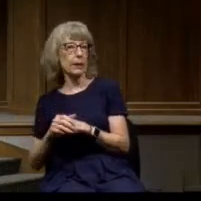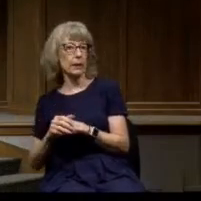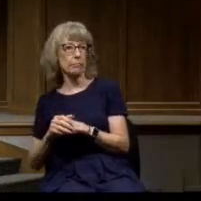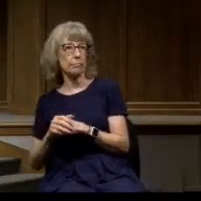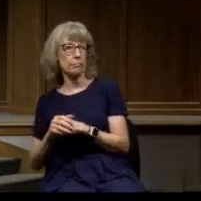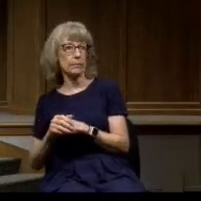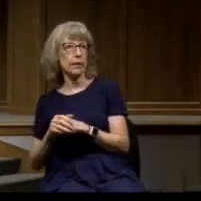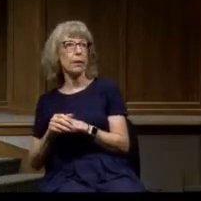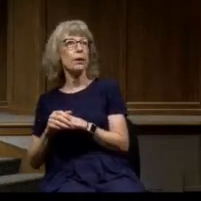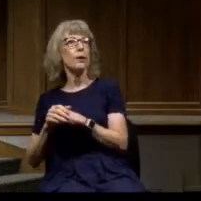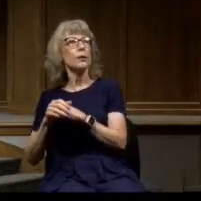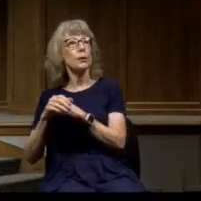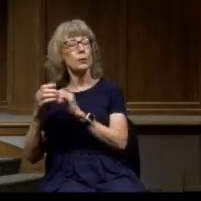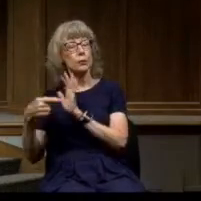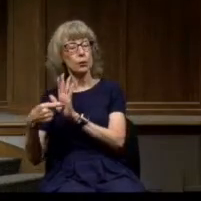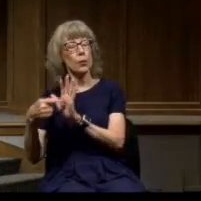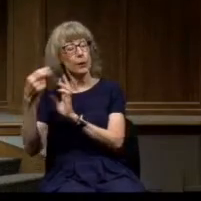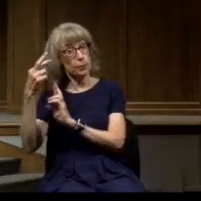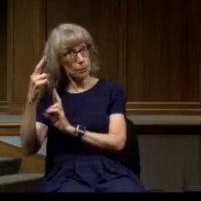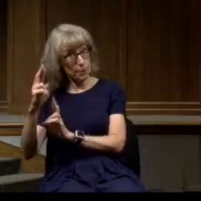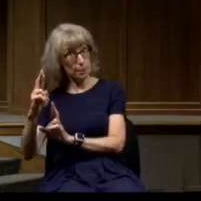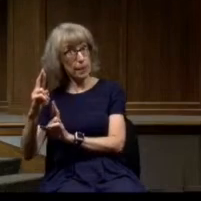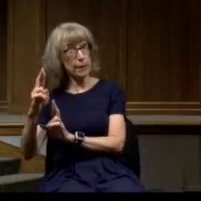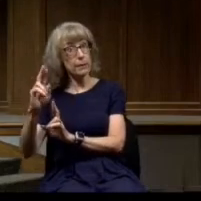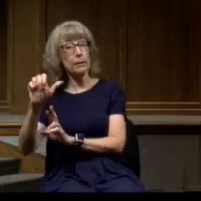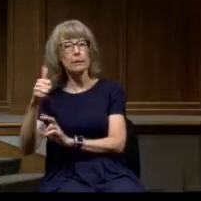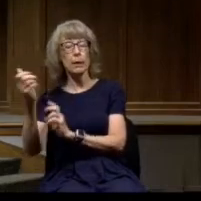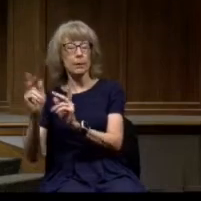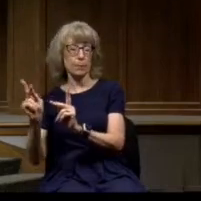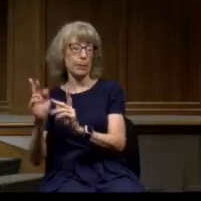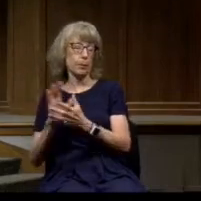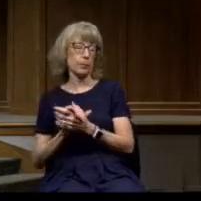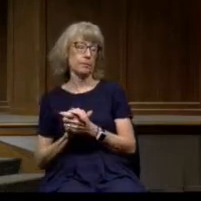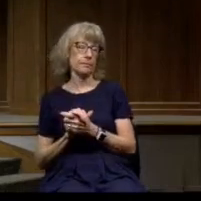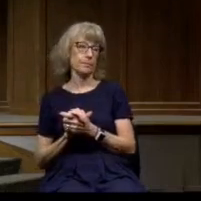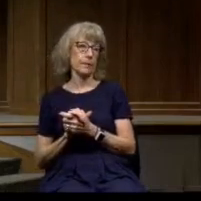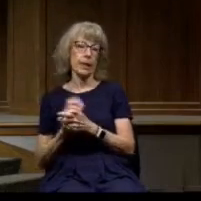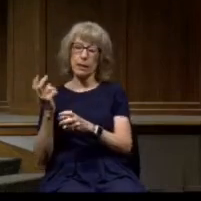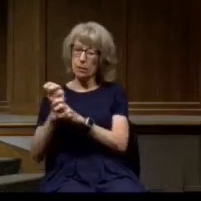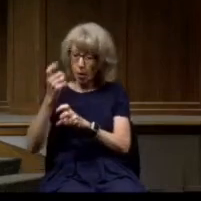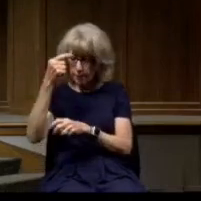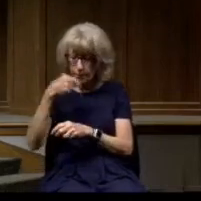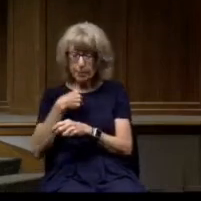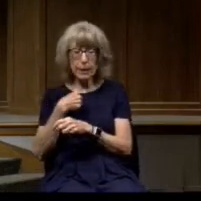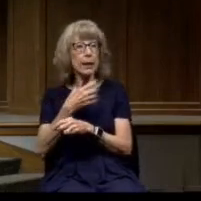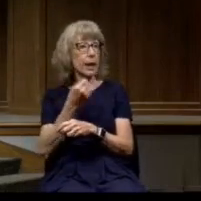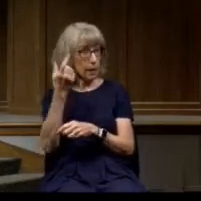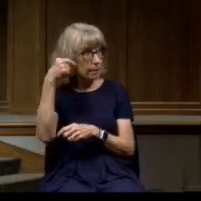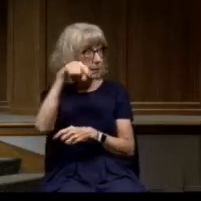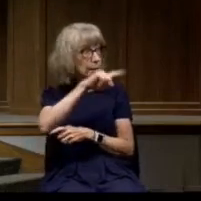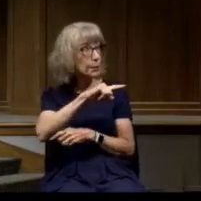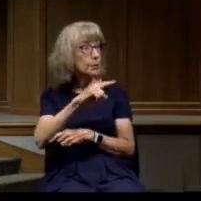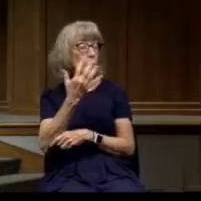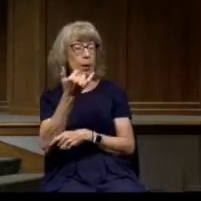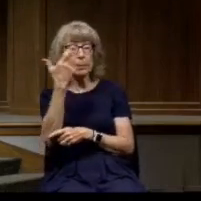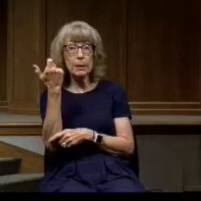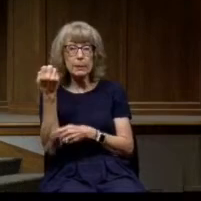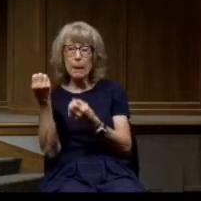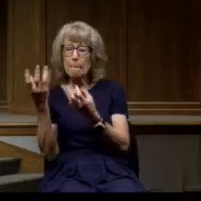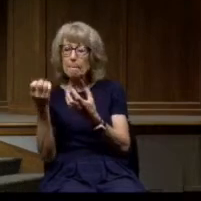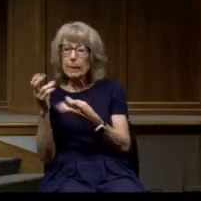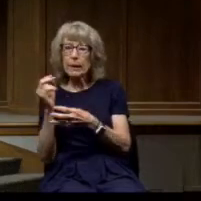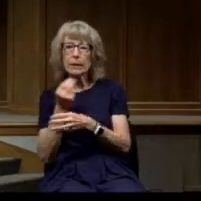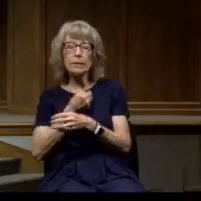treat other people. Now, the reality, this is really hard for me, and this is hard for a lot of us, because many of us